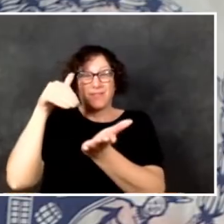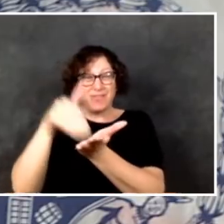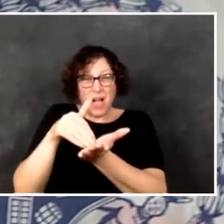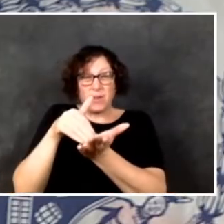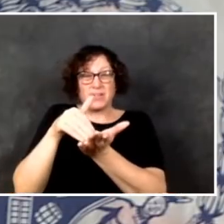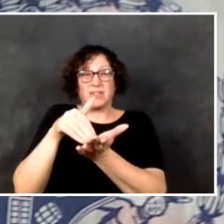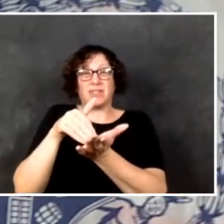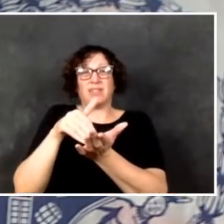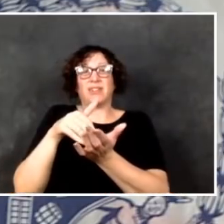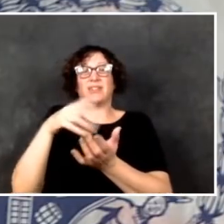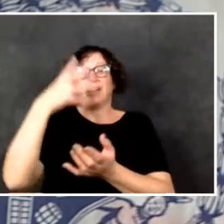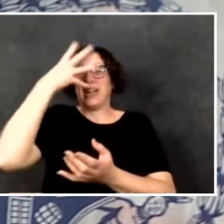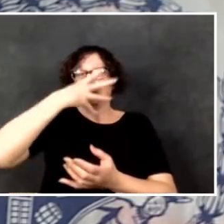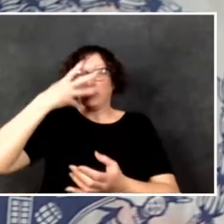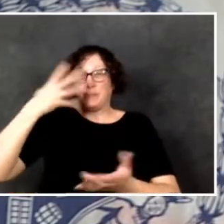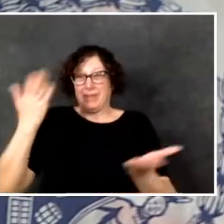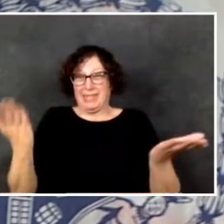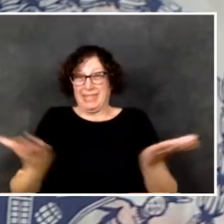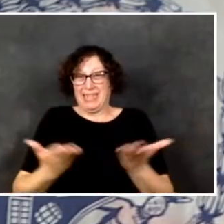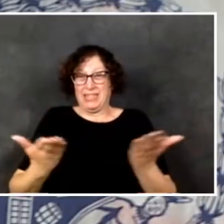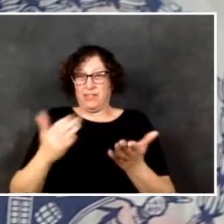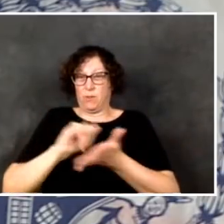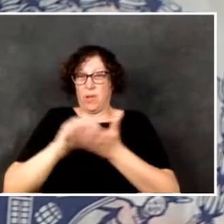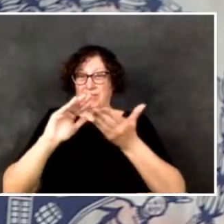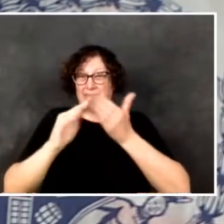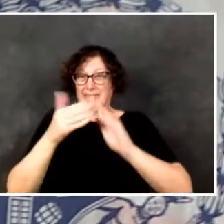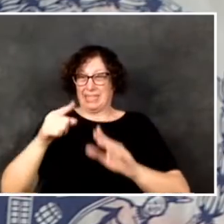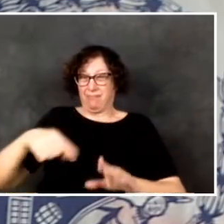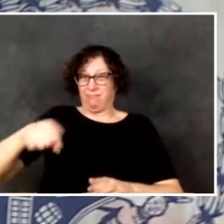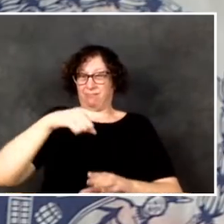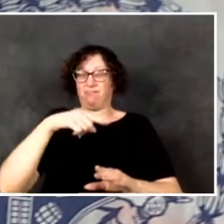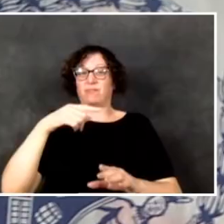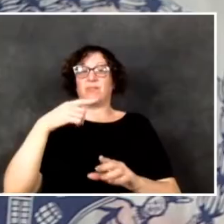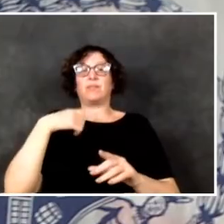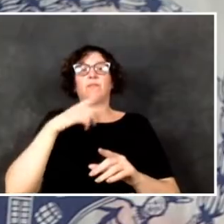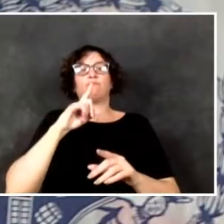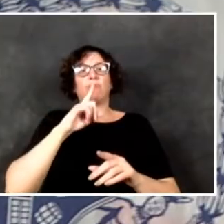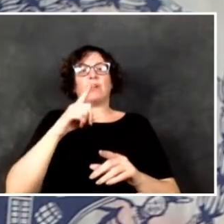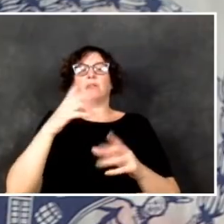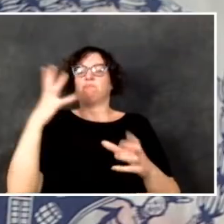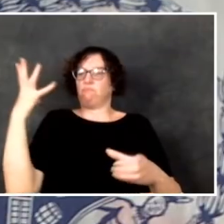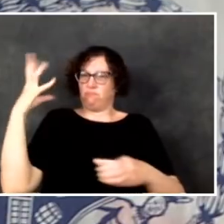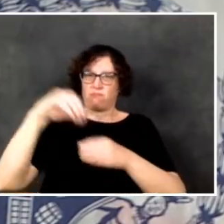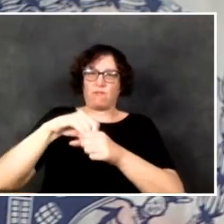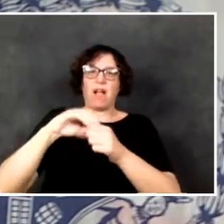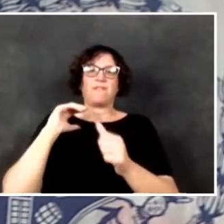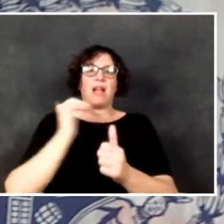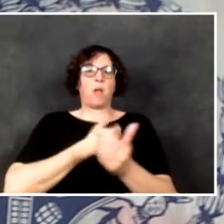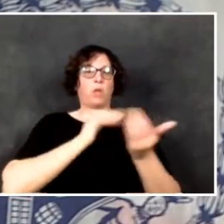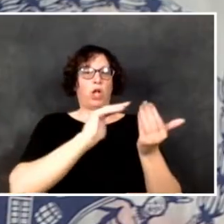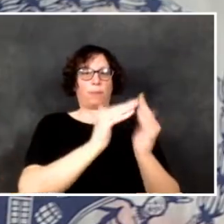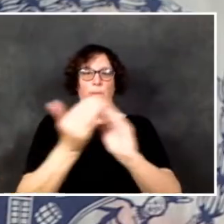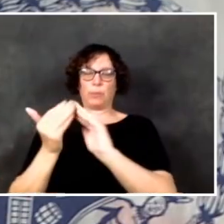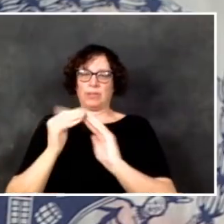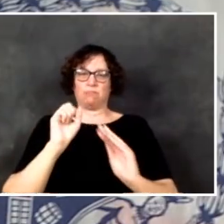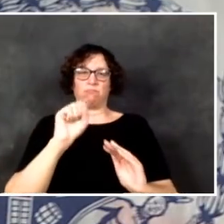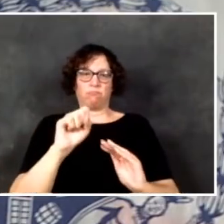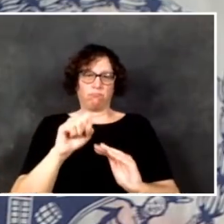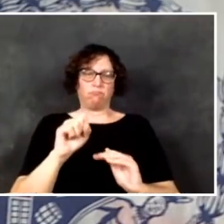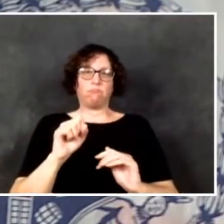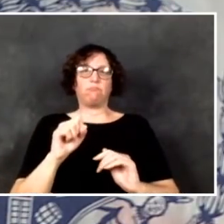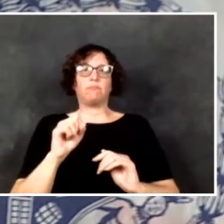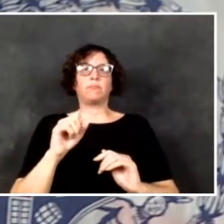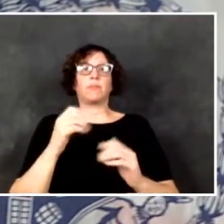undocumented in New York City. They're very much a part of our community. And we in this city have, for these